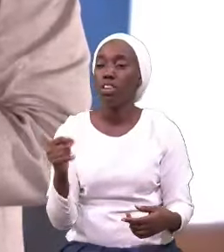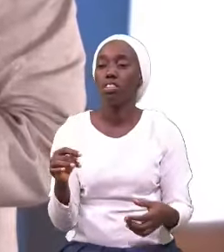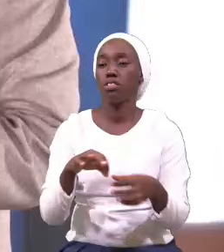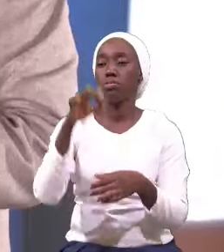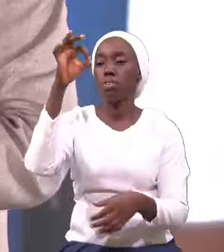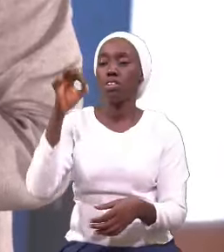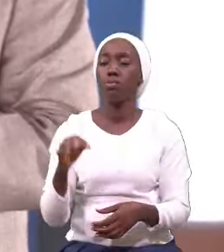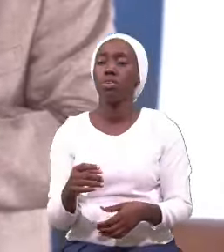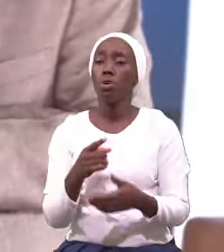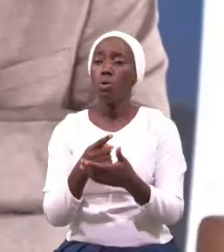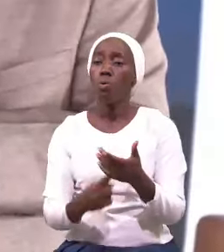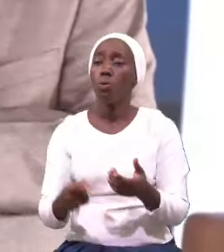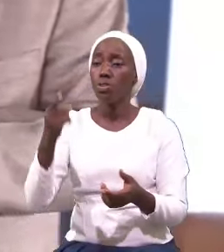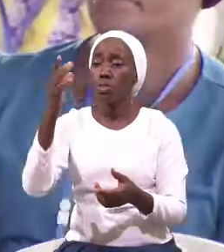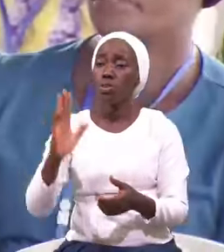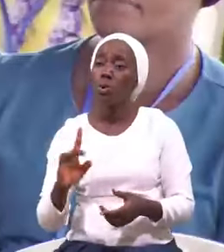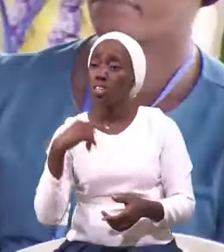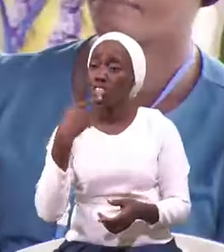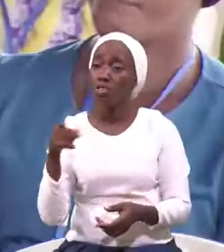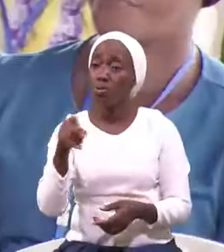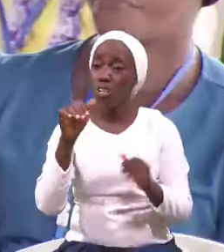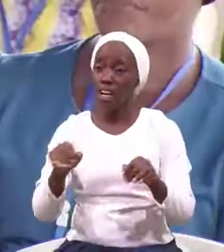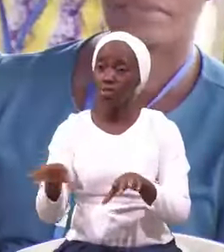What God says you can do, you can do.